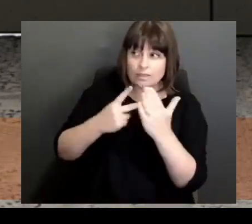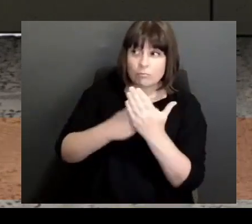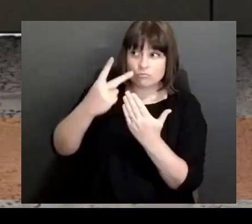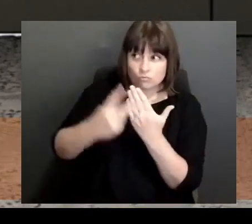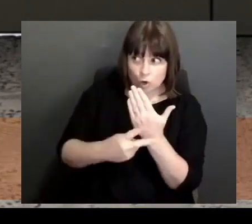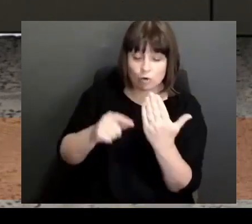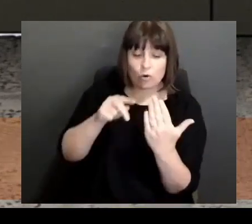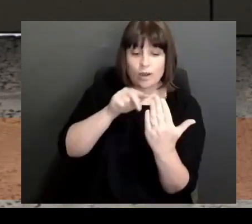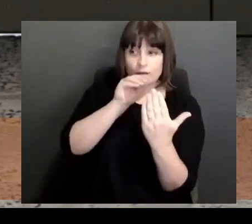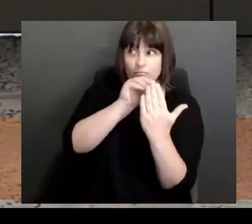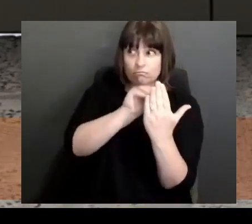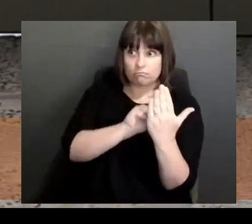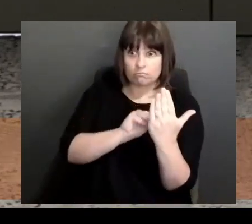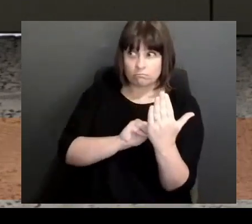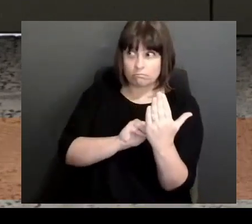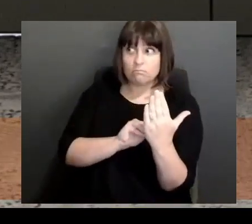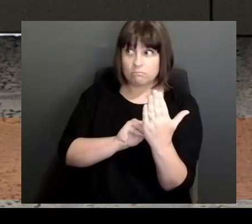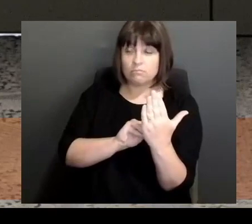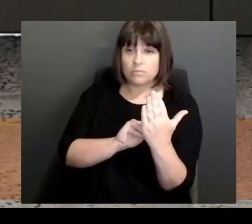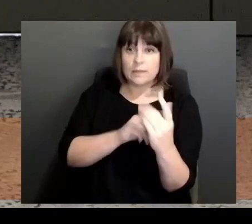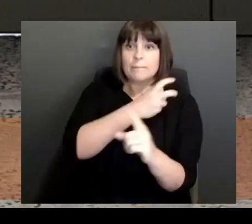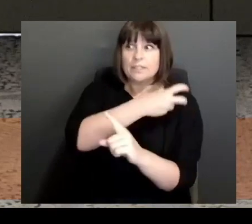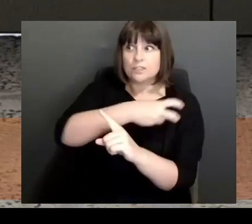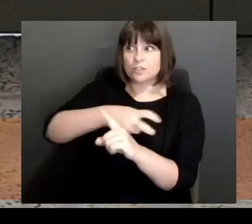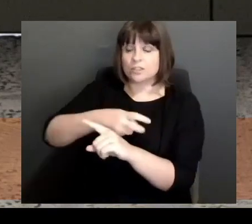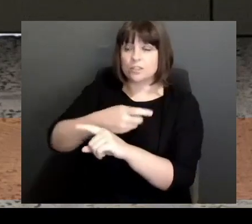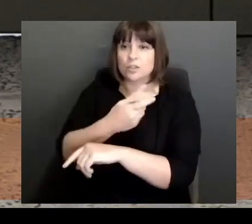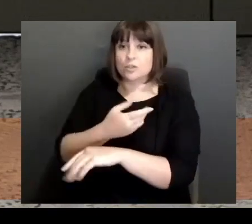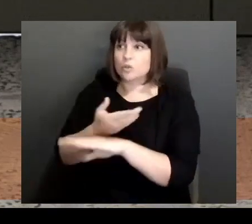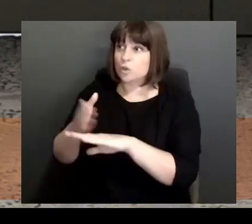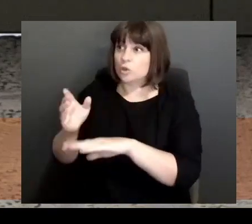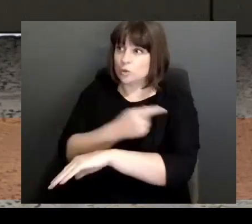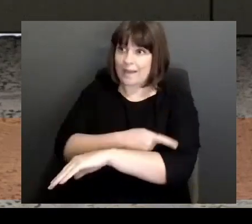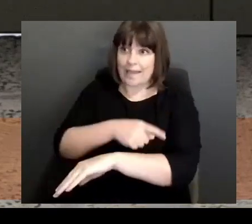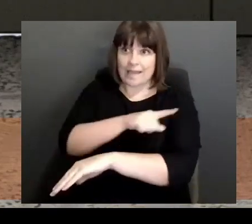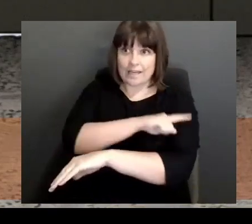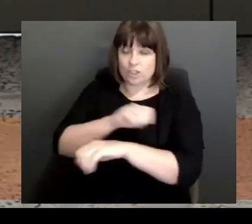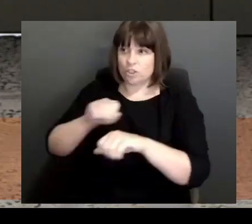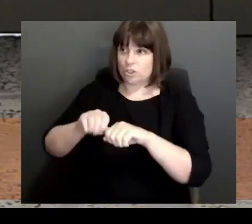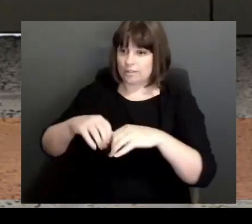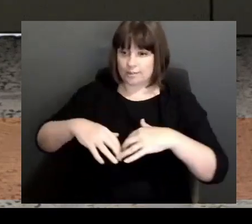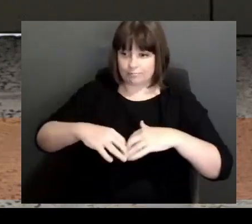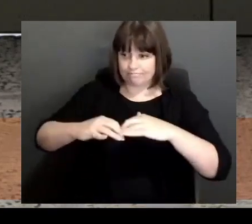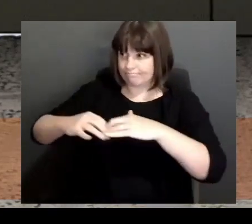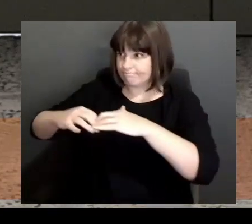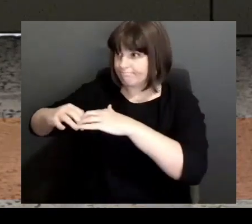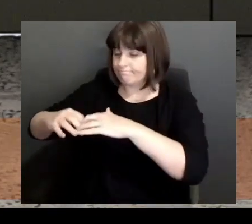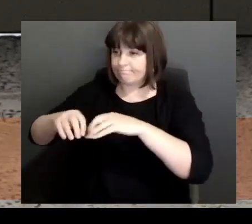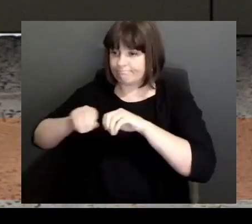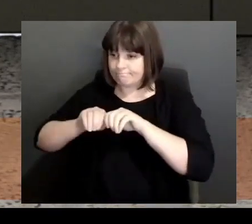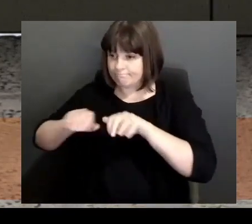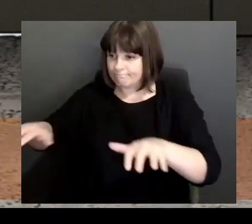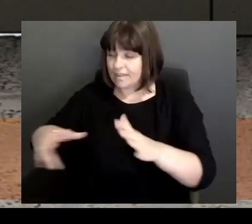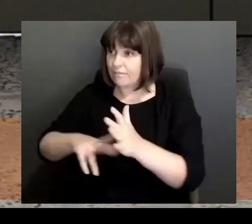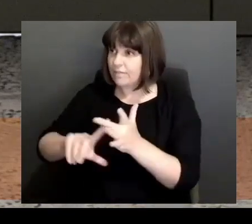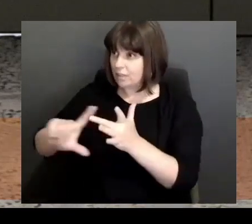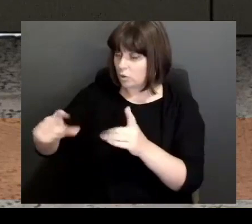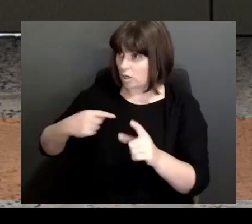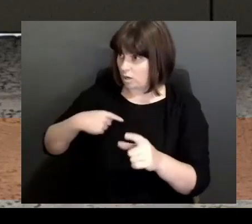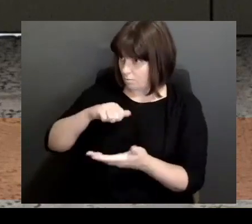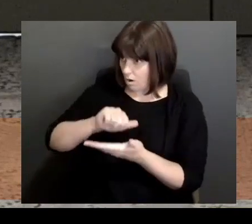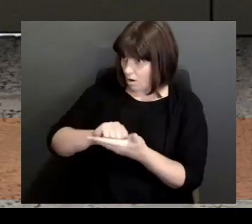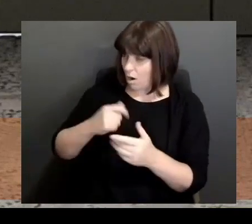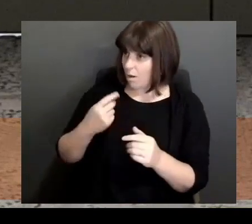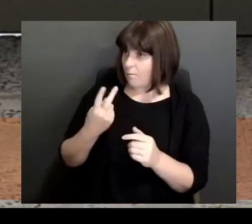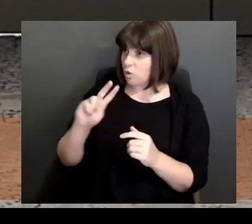a rapid expansion of renewable energy development in Victoria. And just tell me if I'm correct, 25 large-scale wind